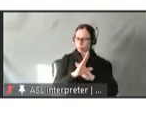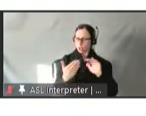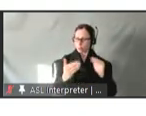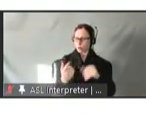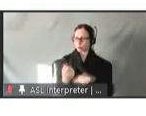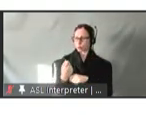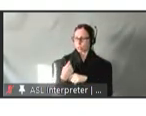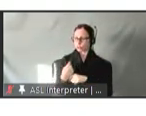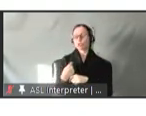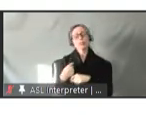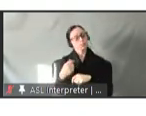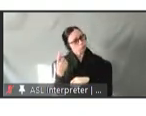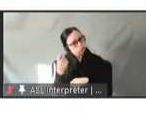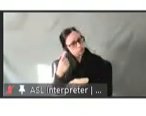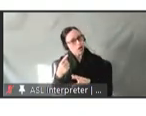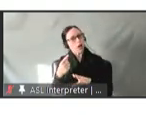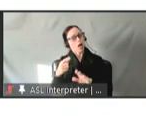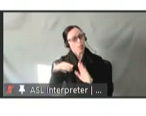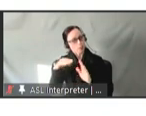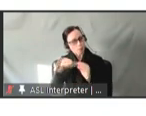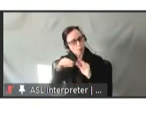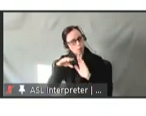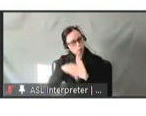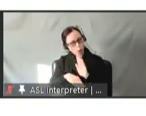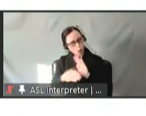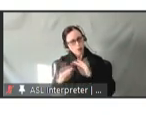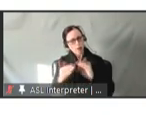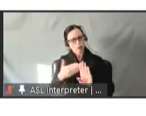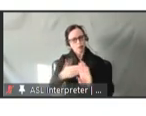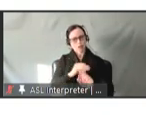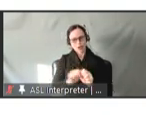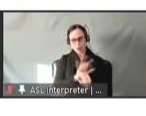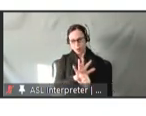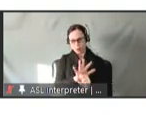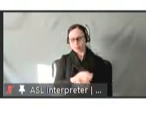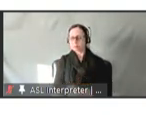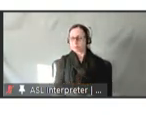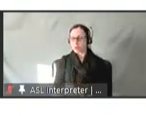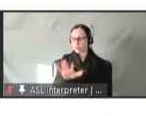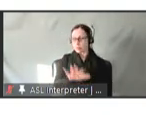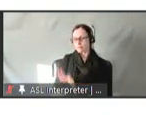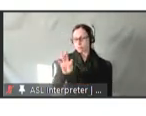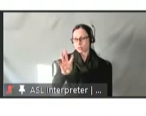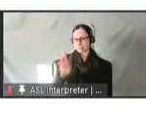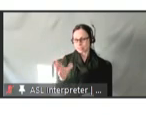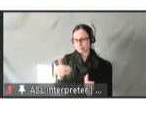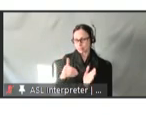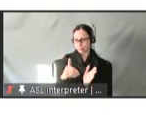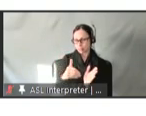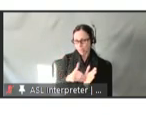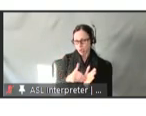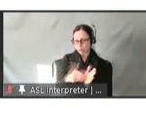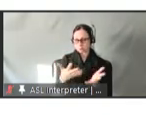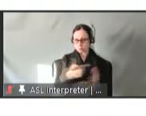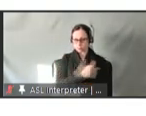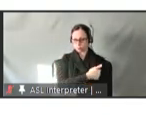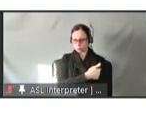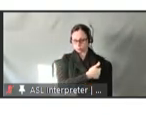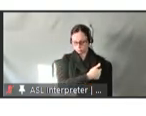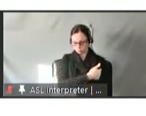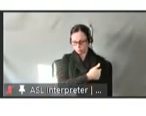than pre-COVID flu seasons. About 46,000 veterans have been vaccinated through our